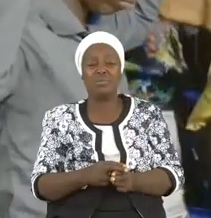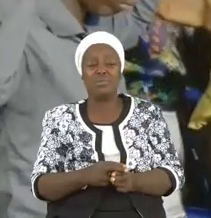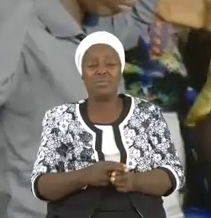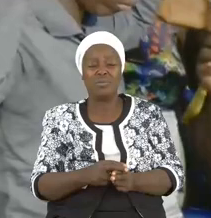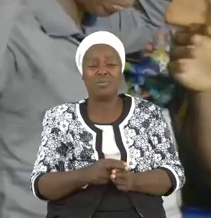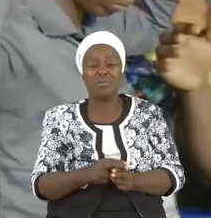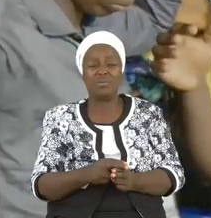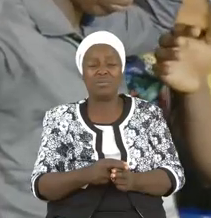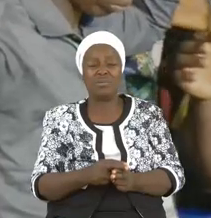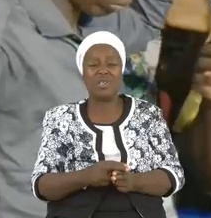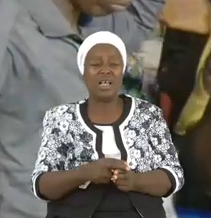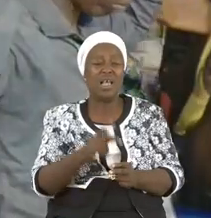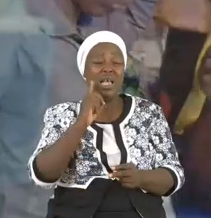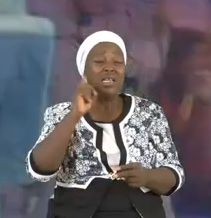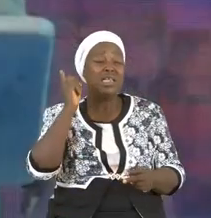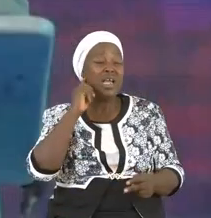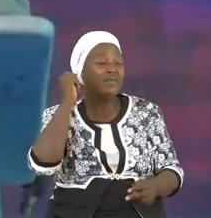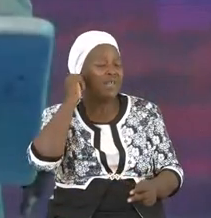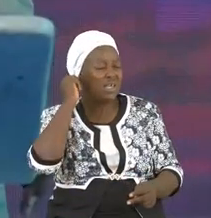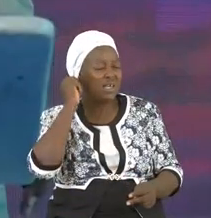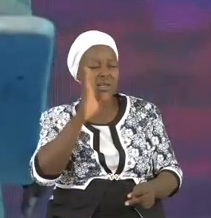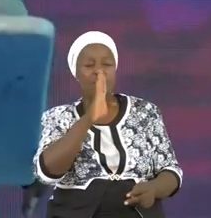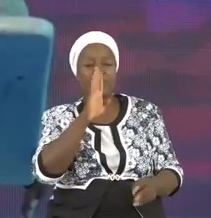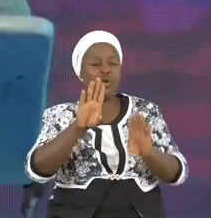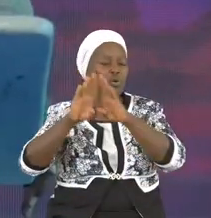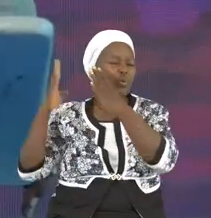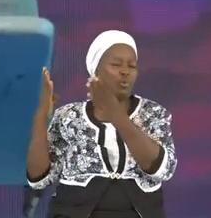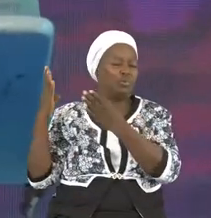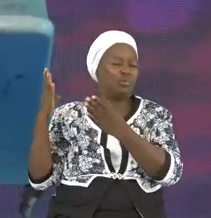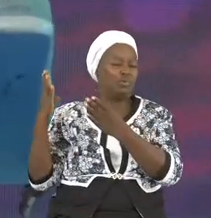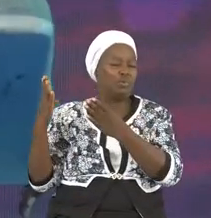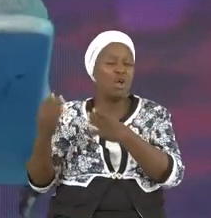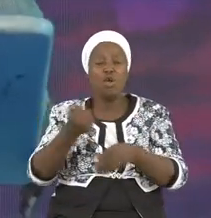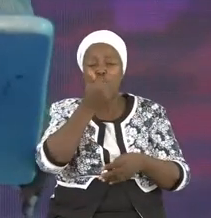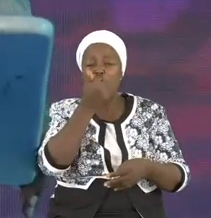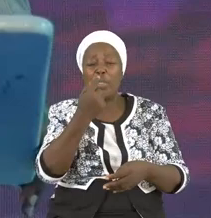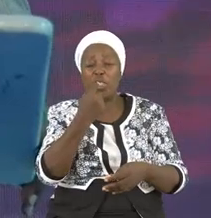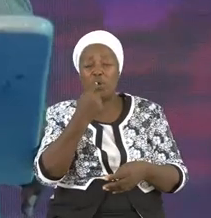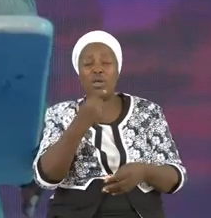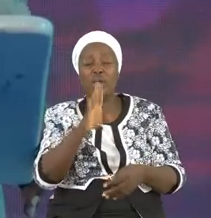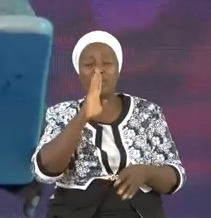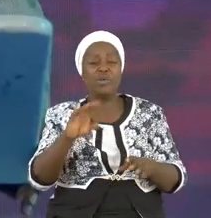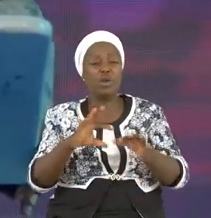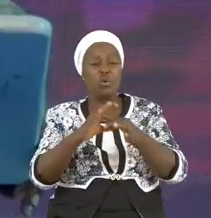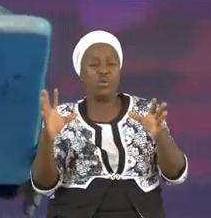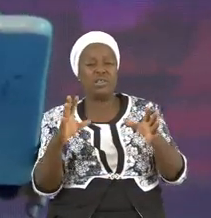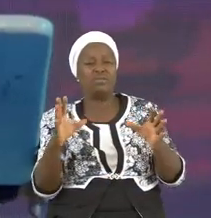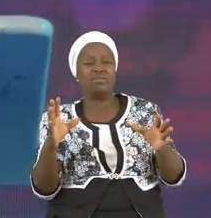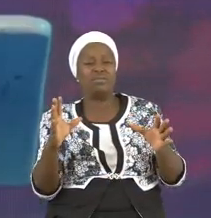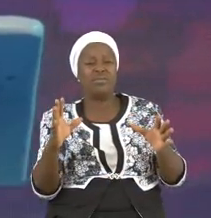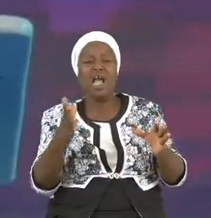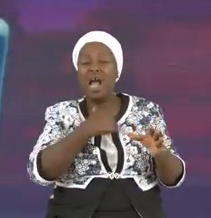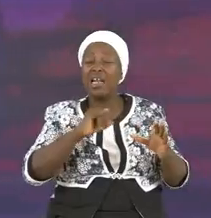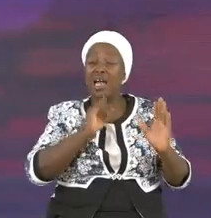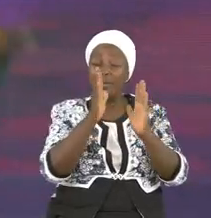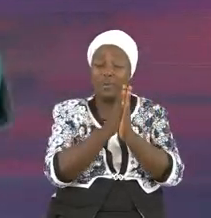Deaf ear, be open. Dumb tongues, be loosed. And I pray the